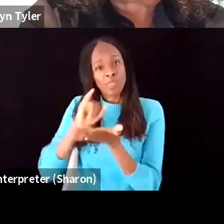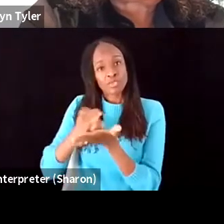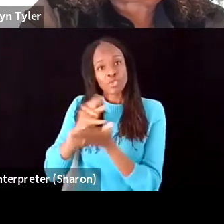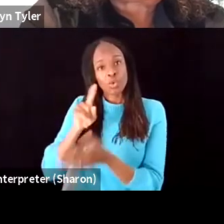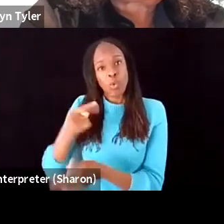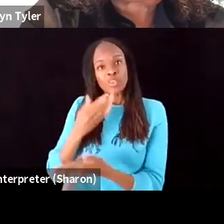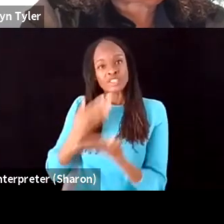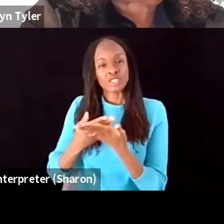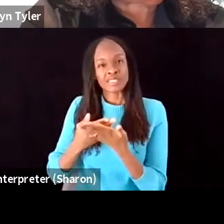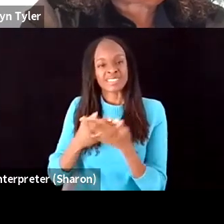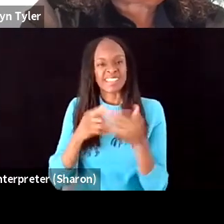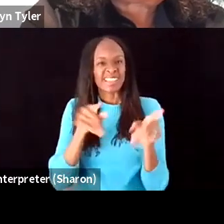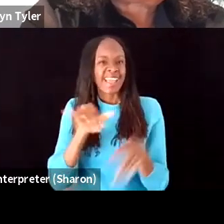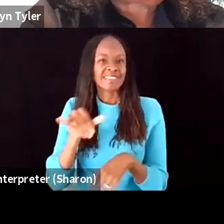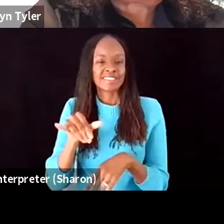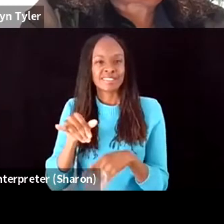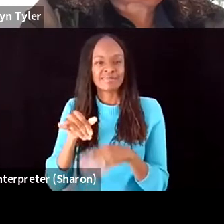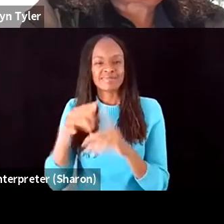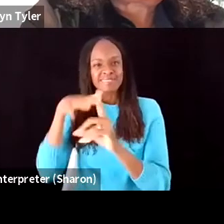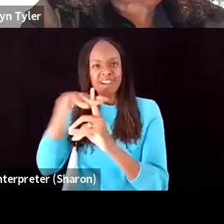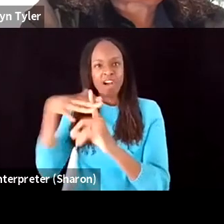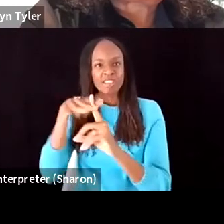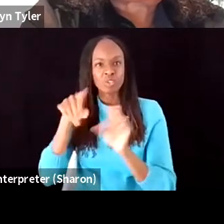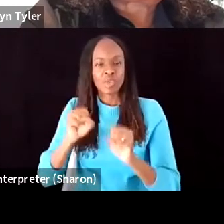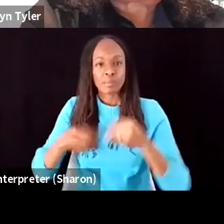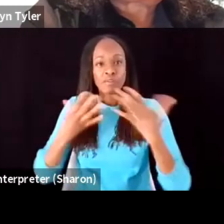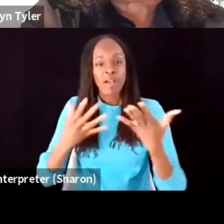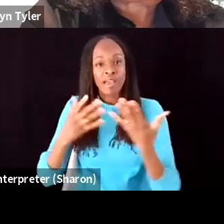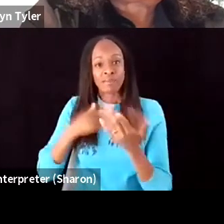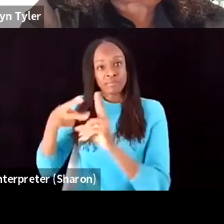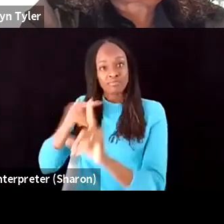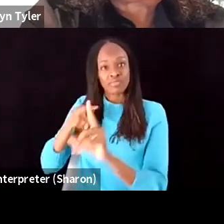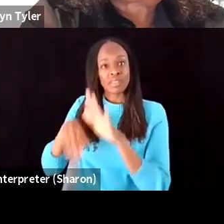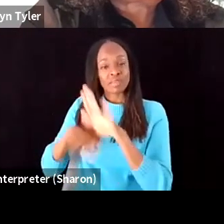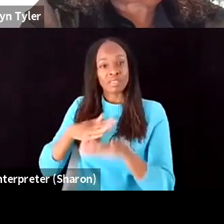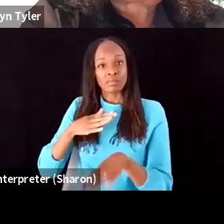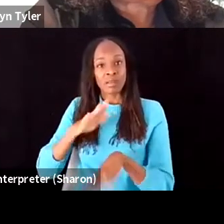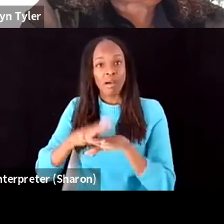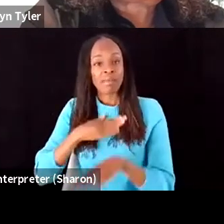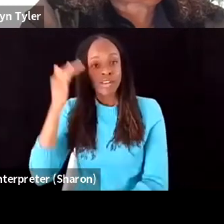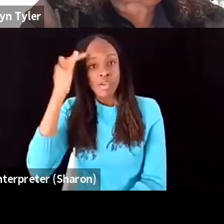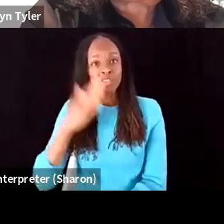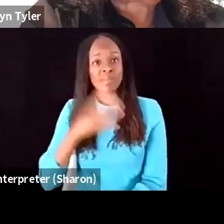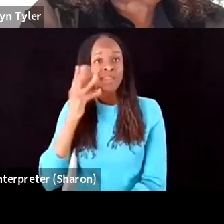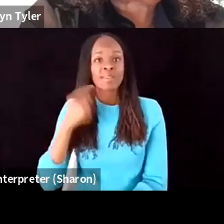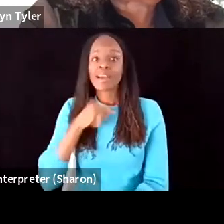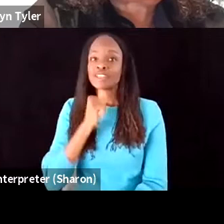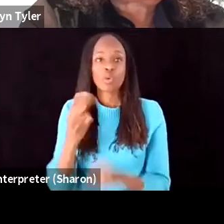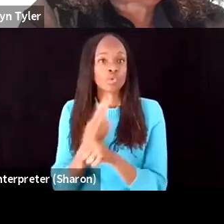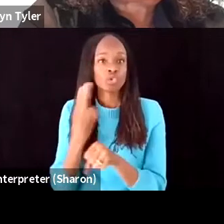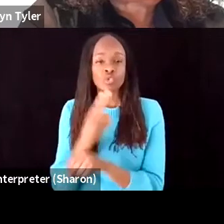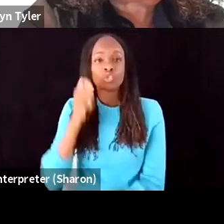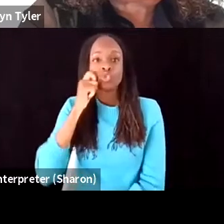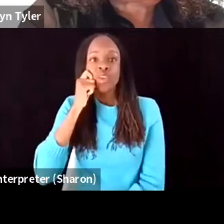so the context, the lens through which I operate is based on my knowledge and my experience. So I don't use